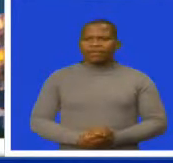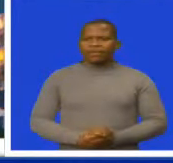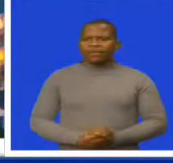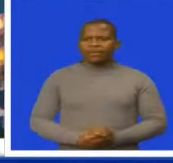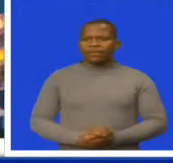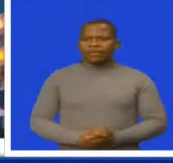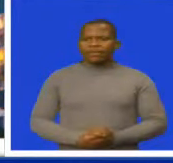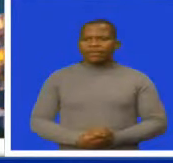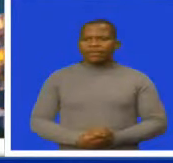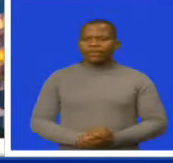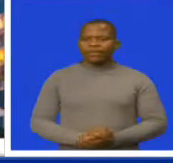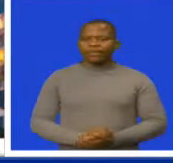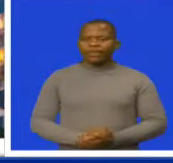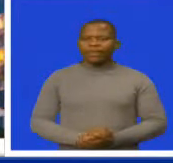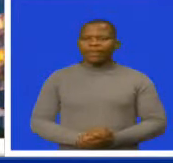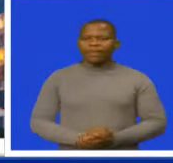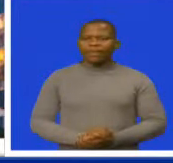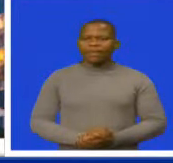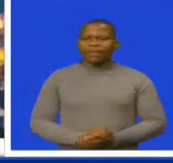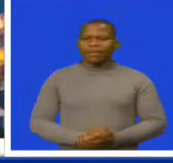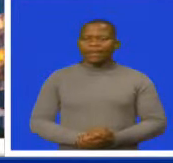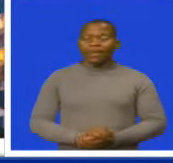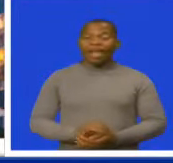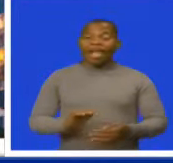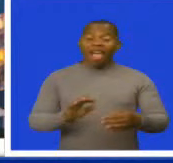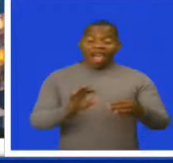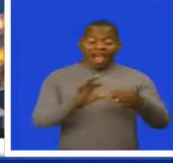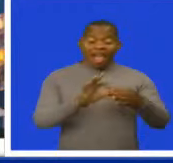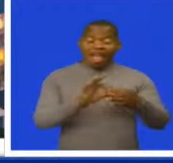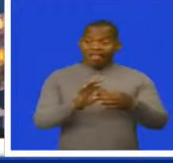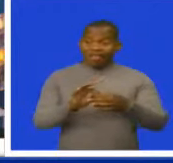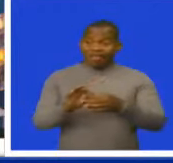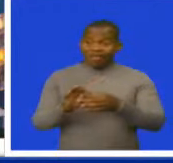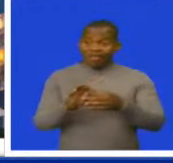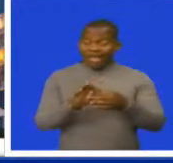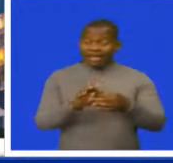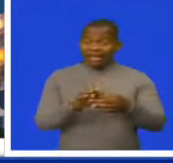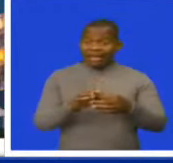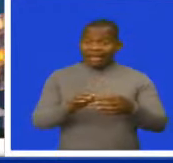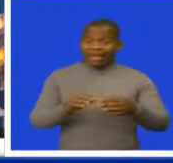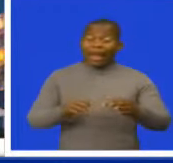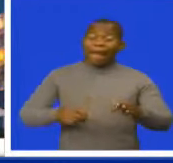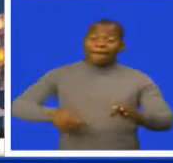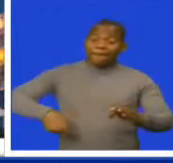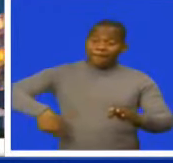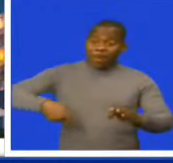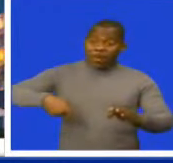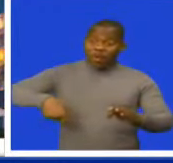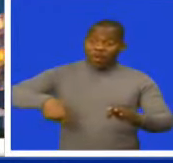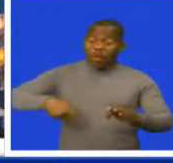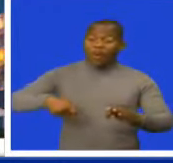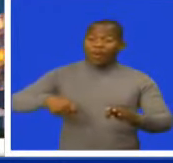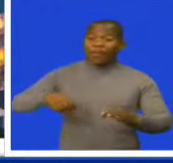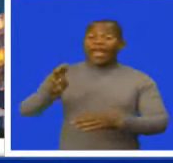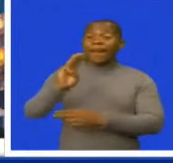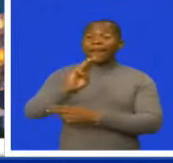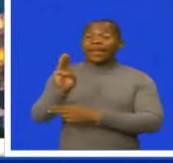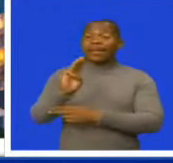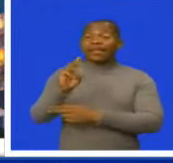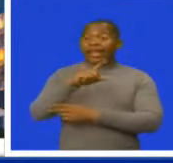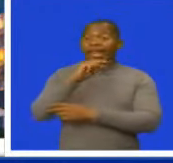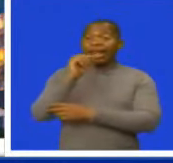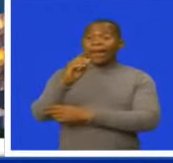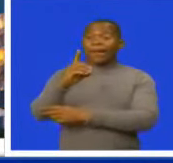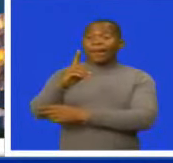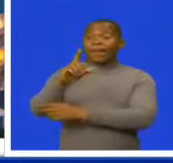Mengameli wenhlangano yemidlalo wephuli kuleli muntu Dlamini uthi ke sigaba sokuqala seligi yephuli